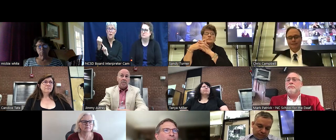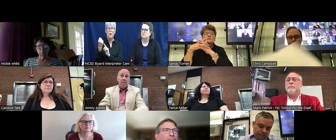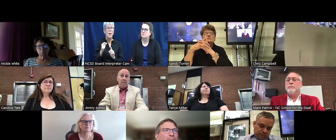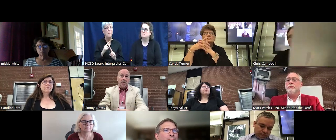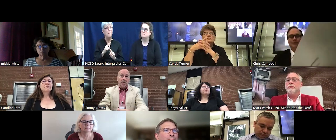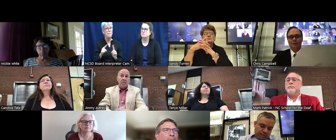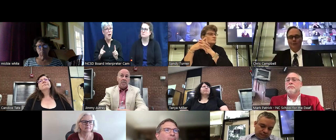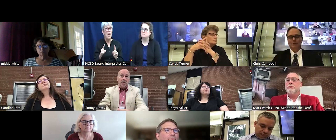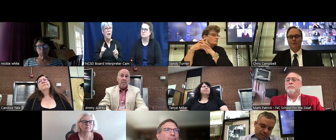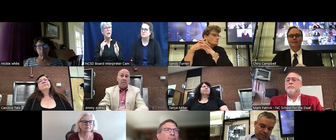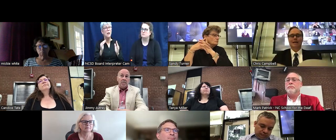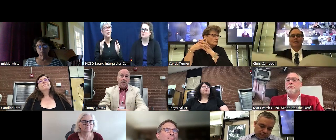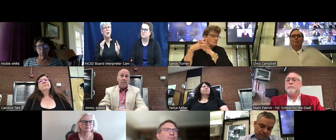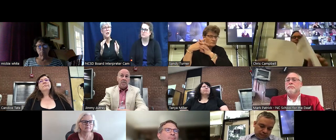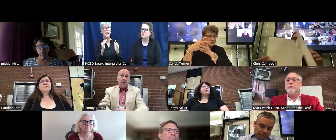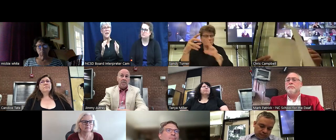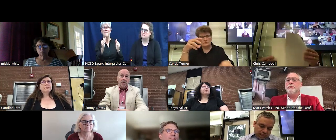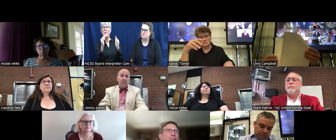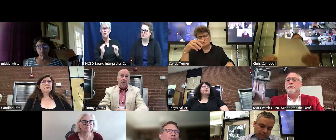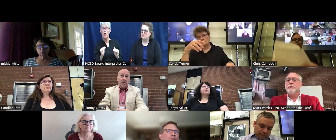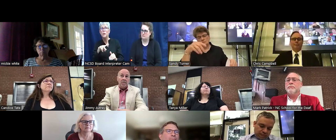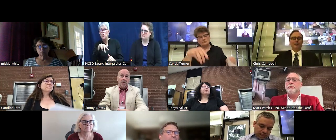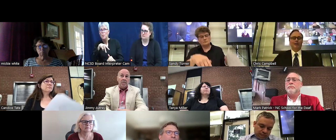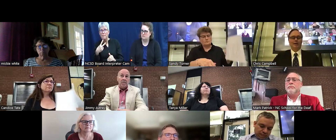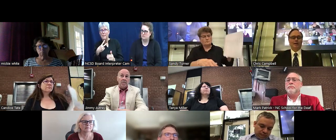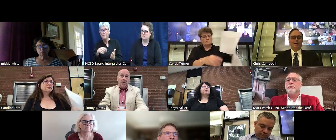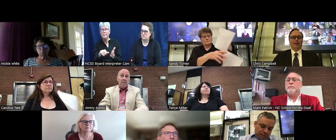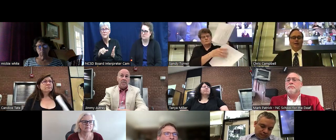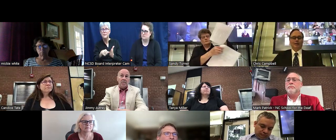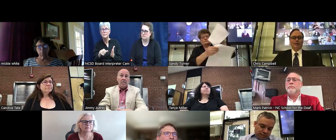policies is next, is jump to the second page of the memorandum